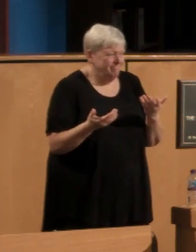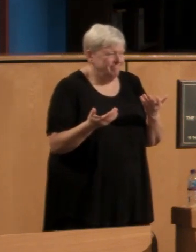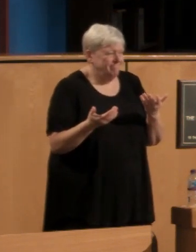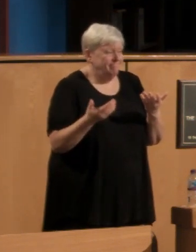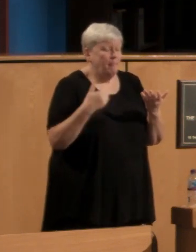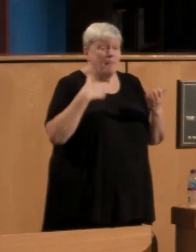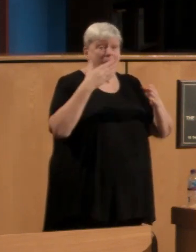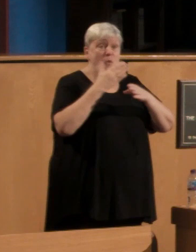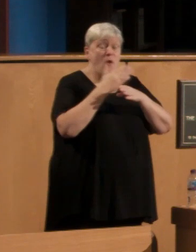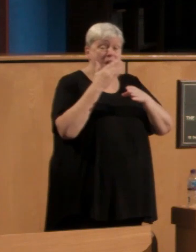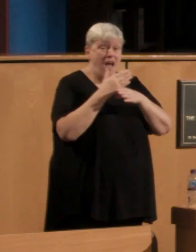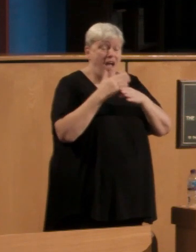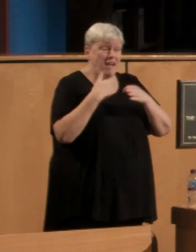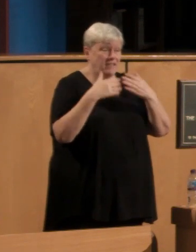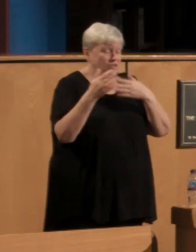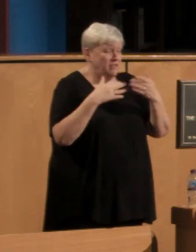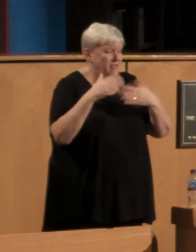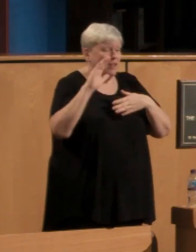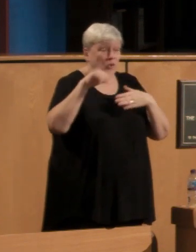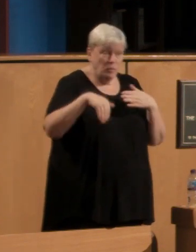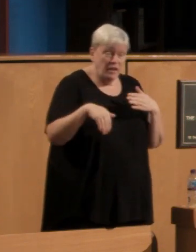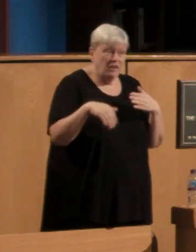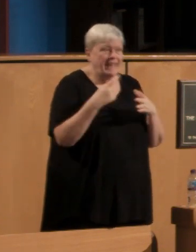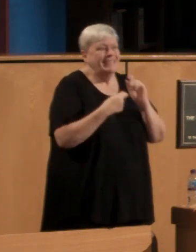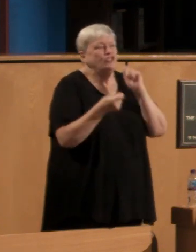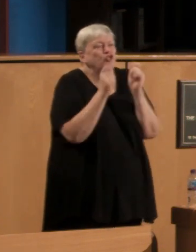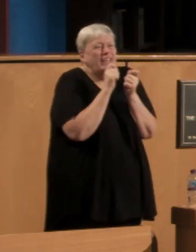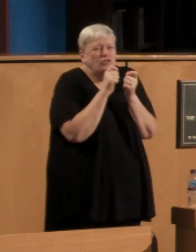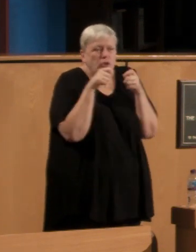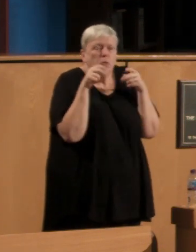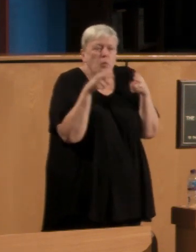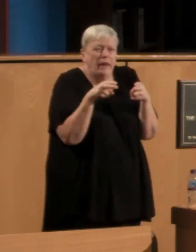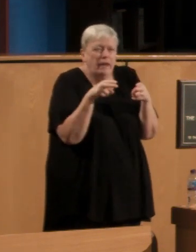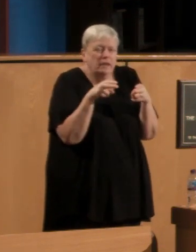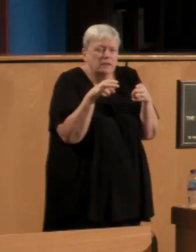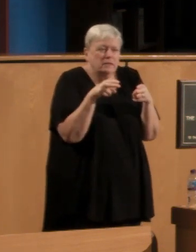My work addresses queerness, I think, in a changing way across it, because